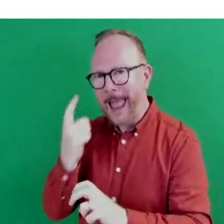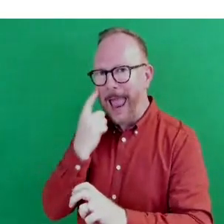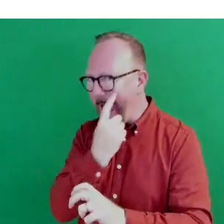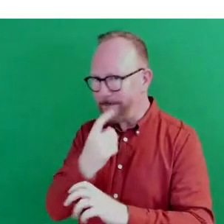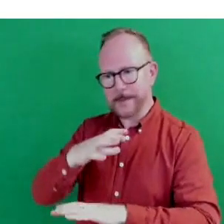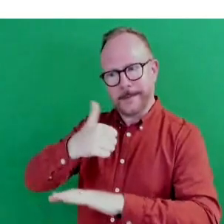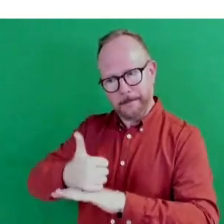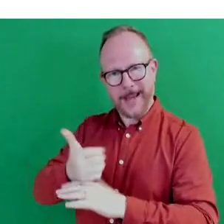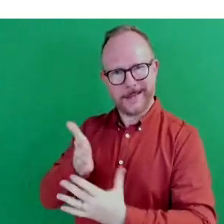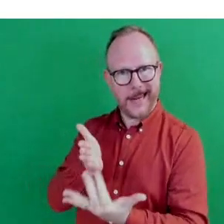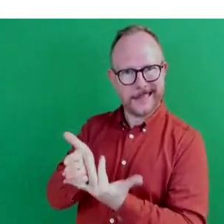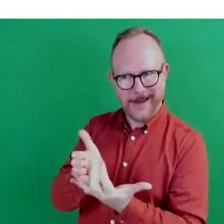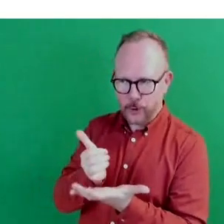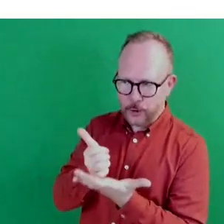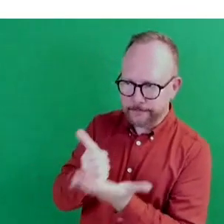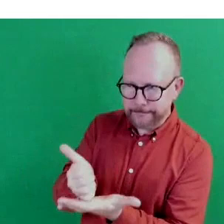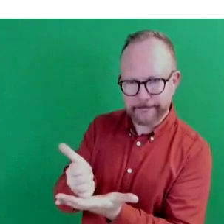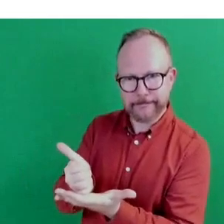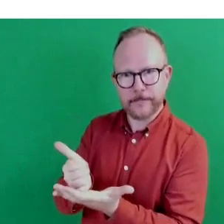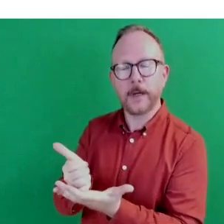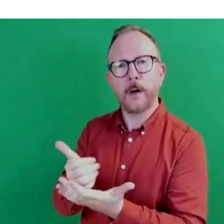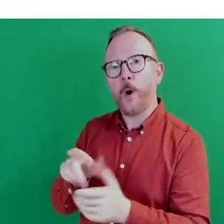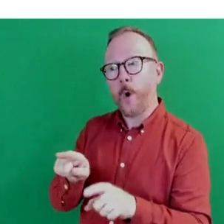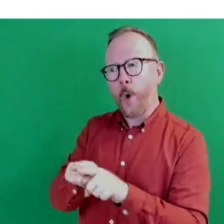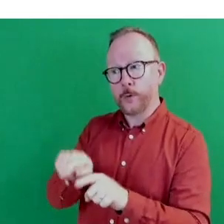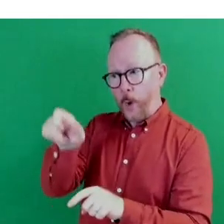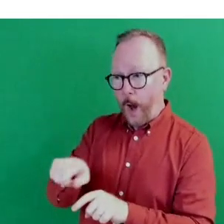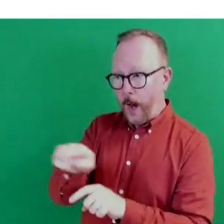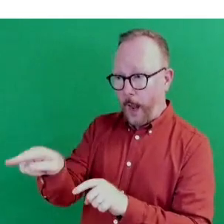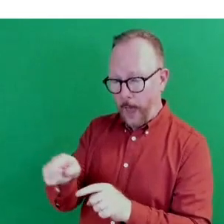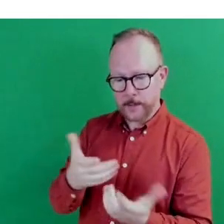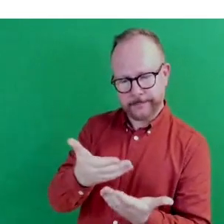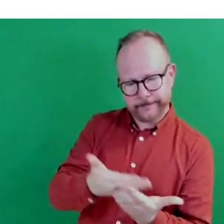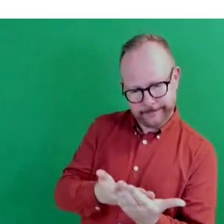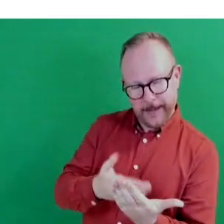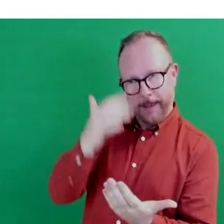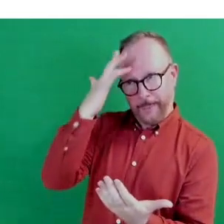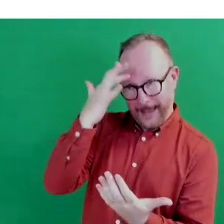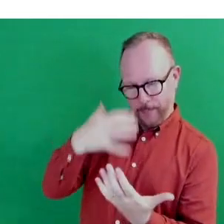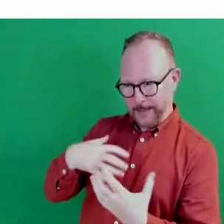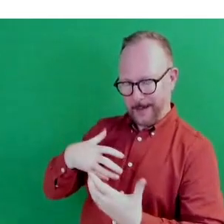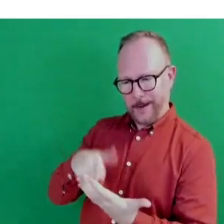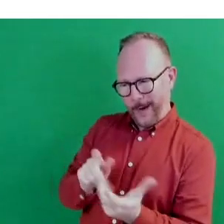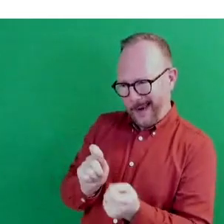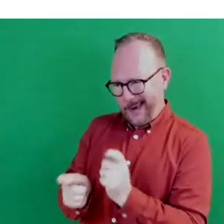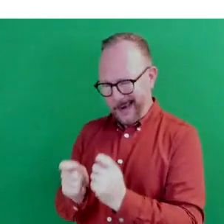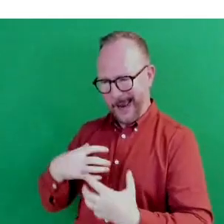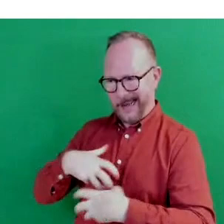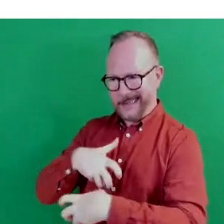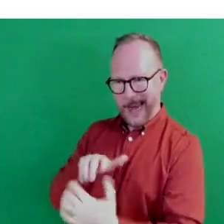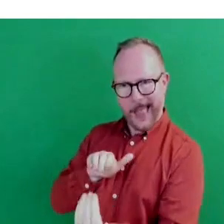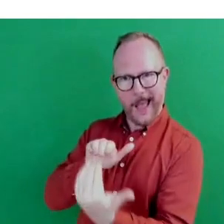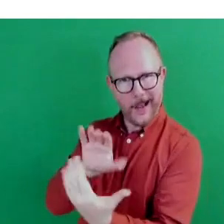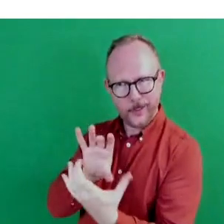to be able to be used with this client population, and I'm still sticking to that sort of short-term intervention, which is where there's